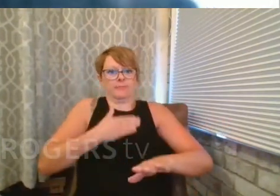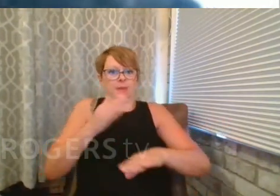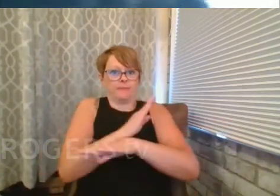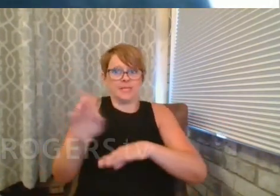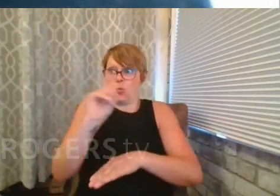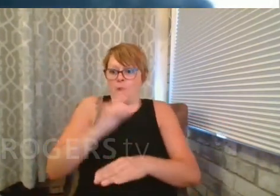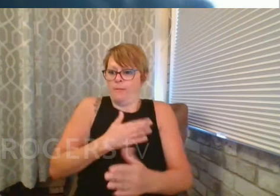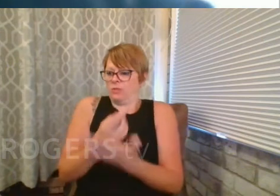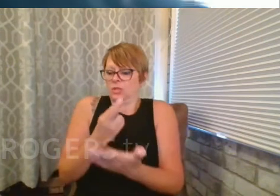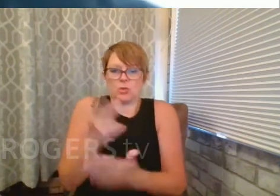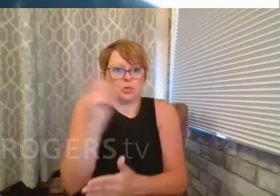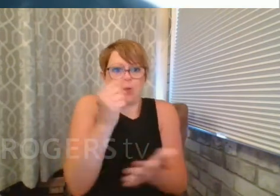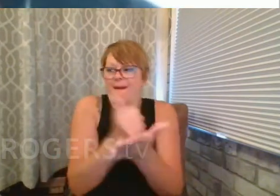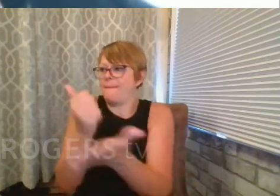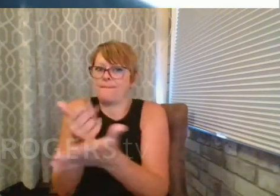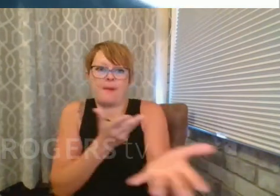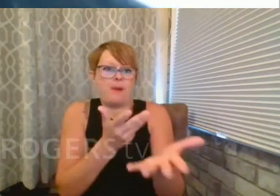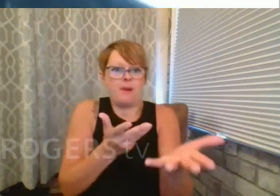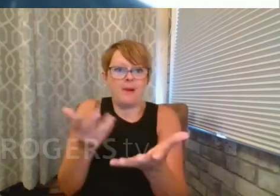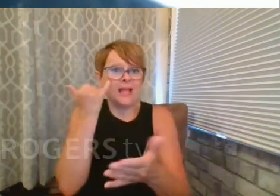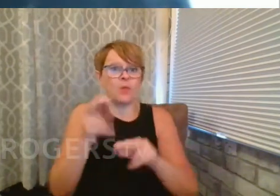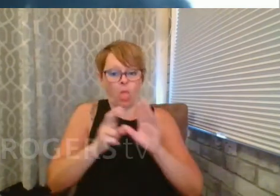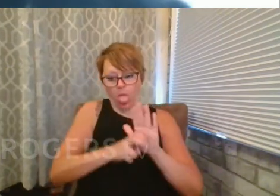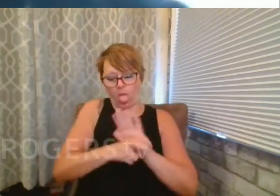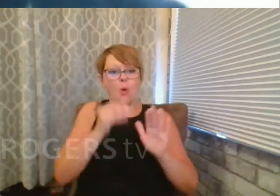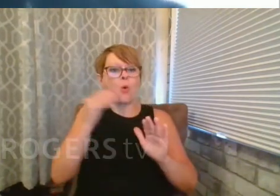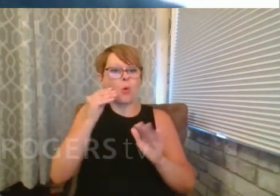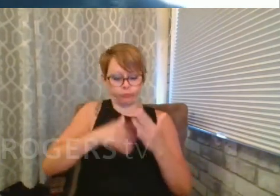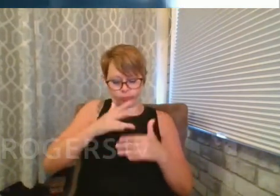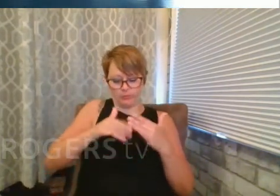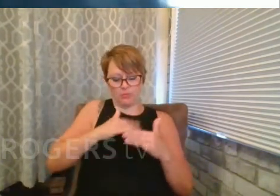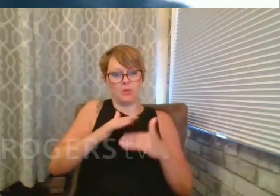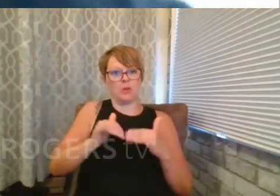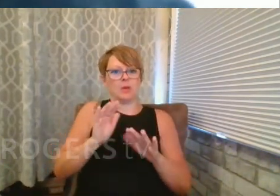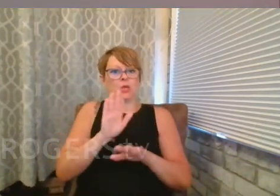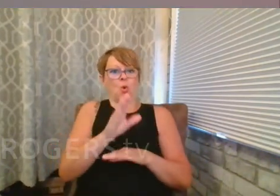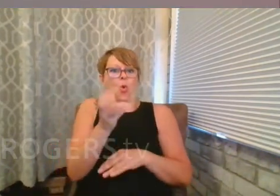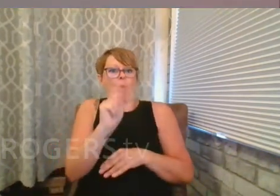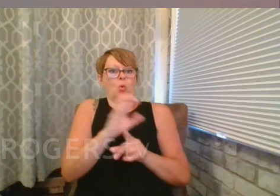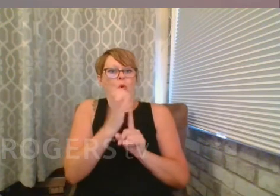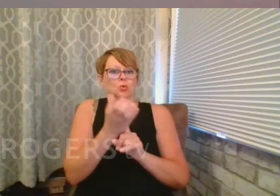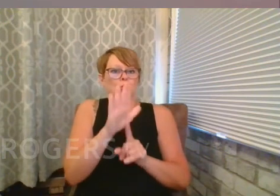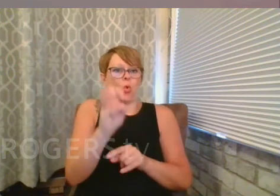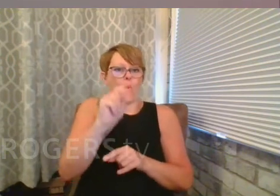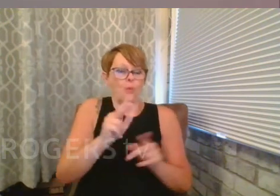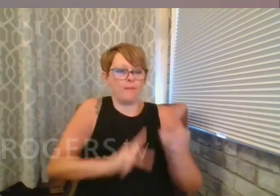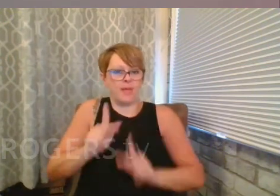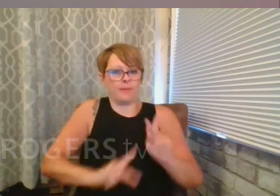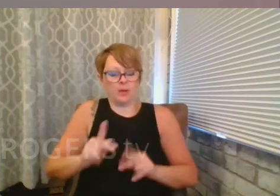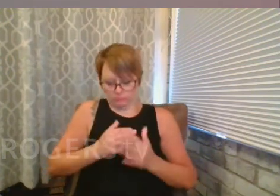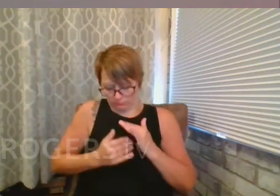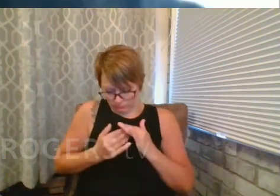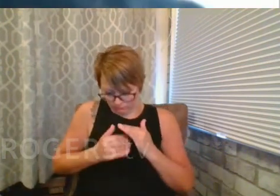get help? If you sit at home and just mingle with your people, okay, I'm comfortable, it's not going to work. Mm. And then don't be afraid of